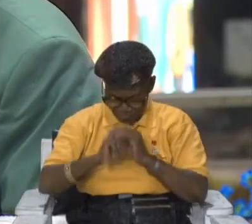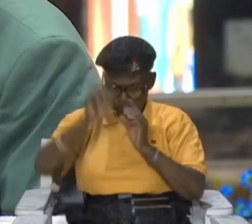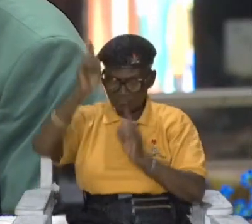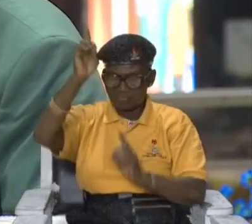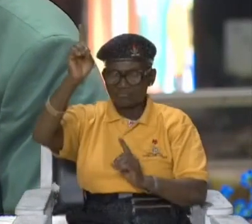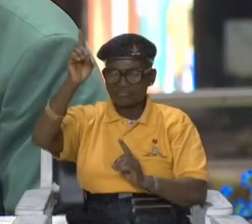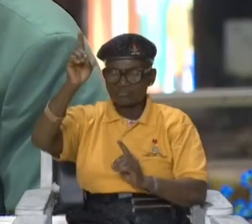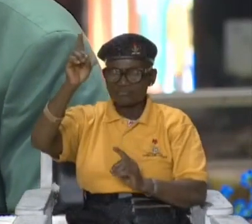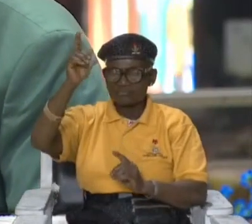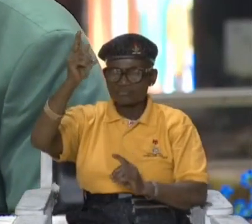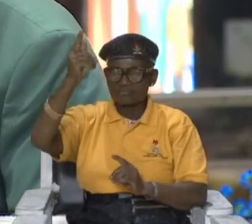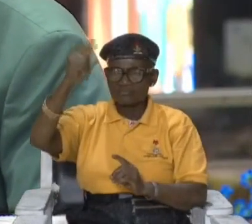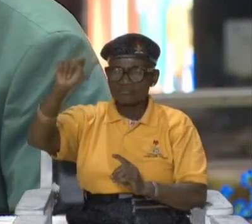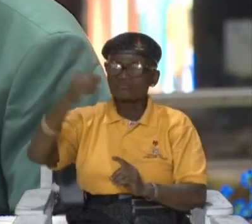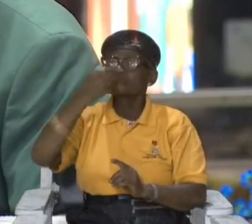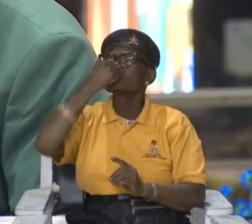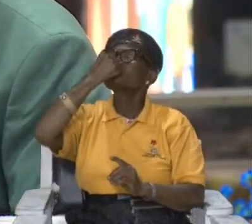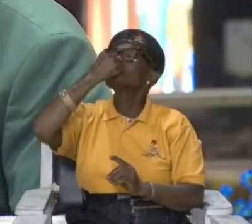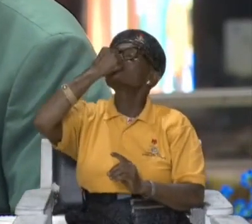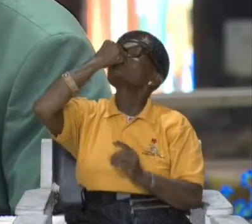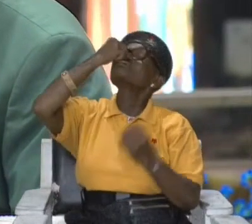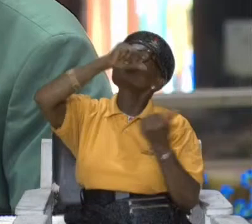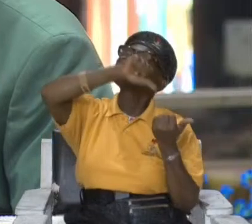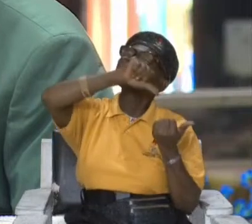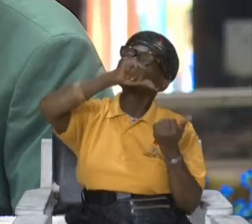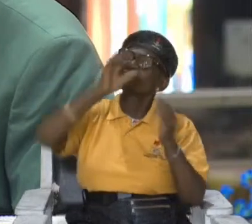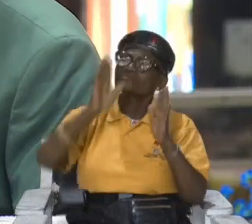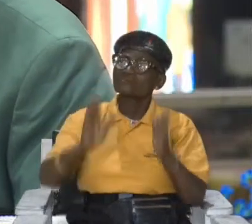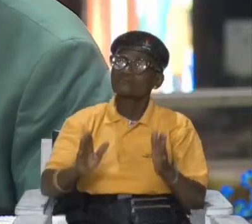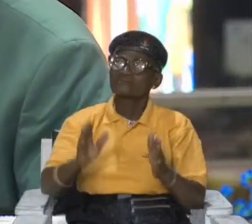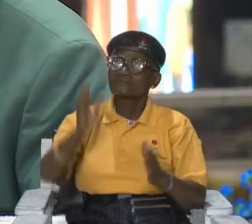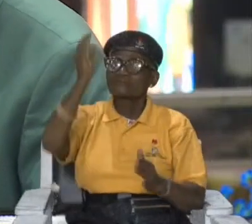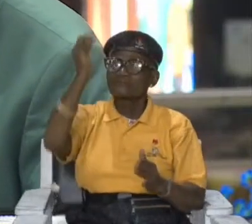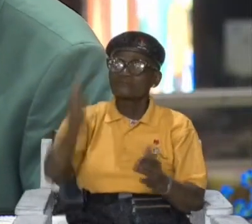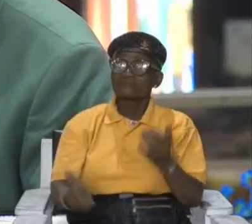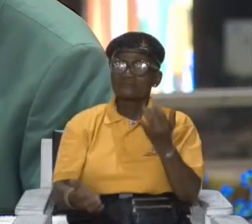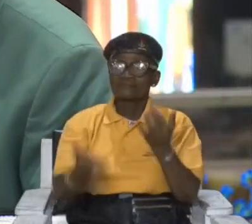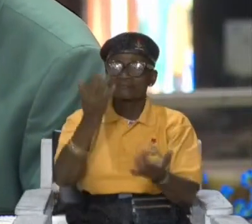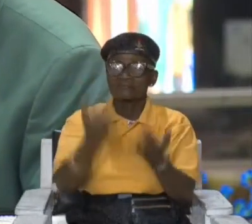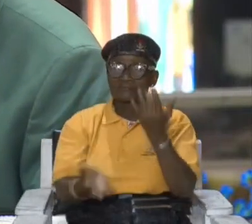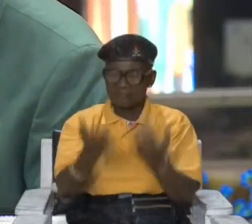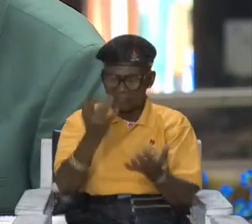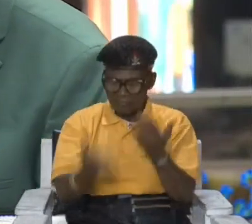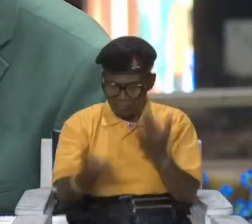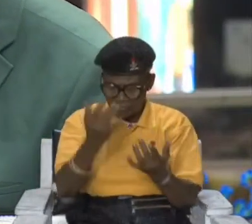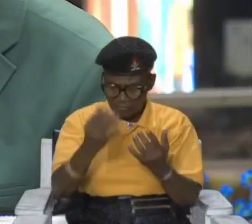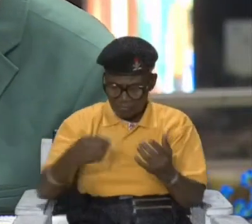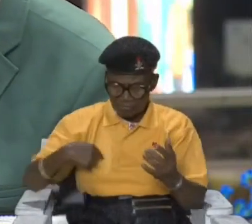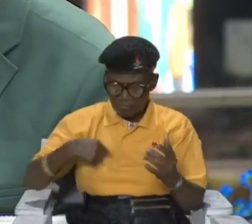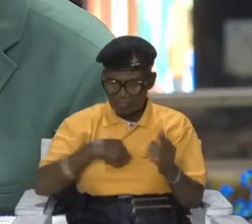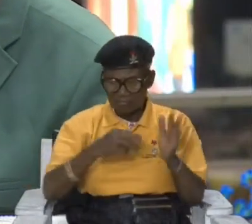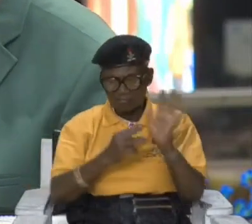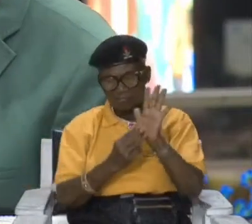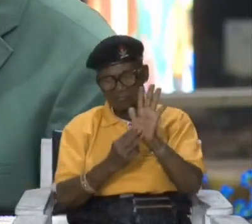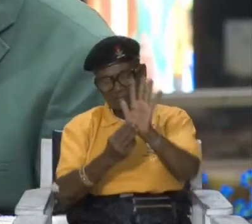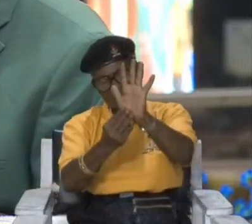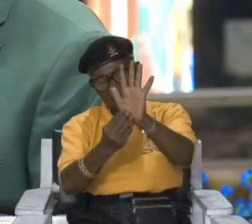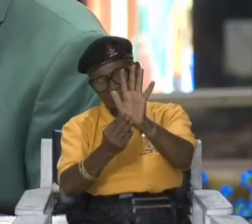the baptizer by fire. We magnify your holy